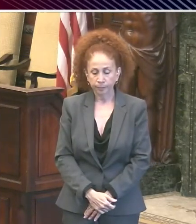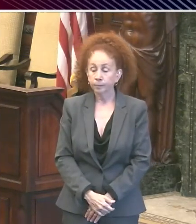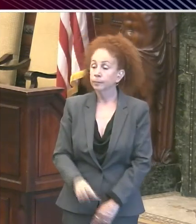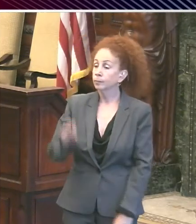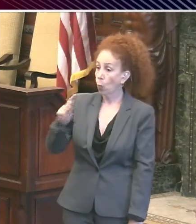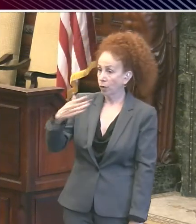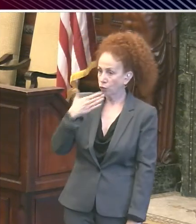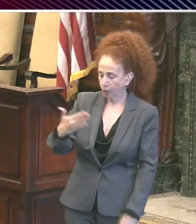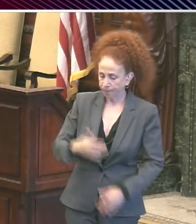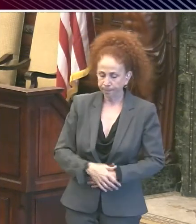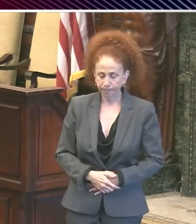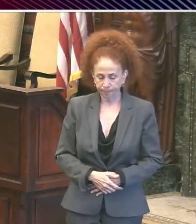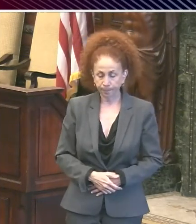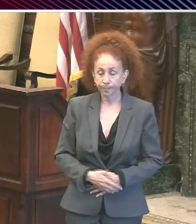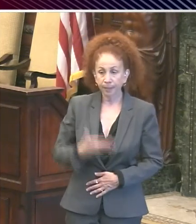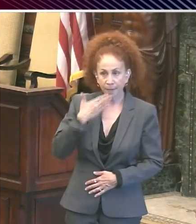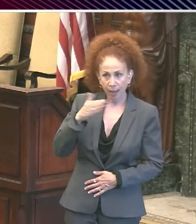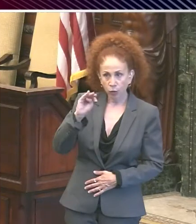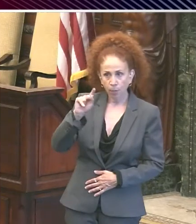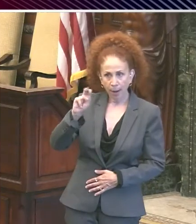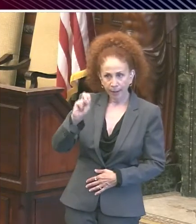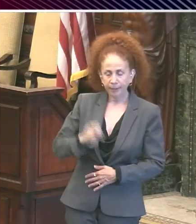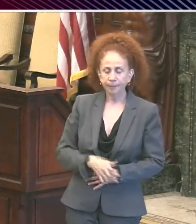Okay, great. Thank you, Mike.